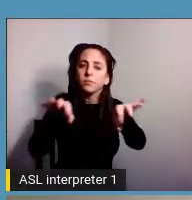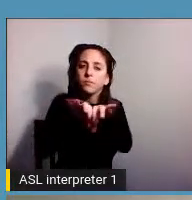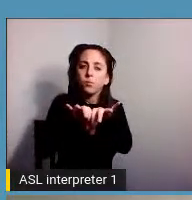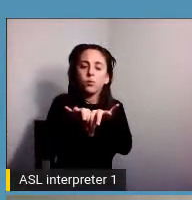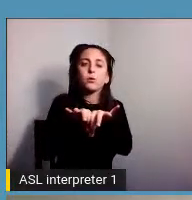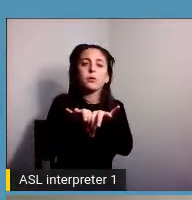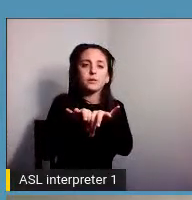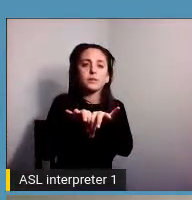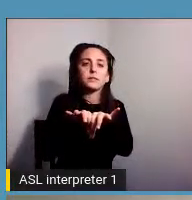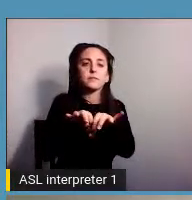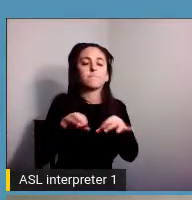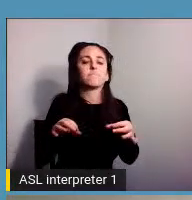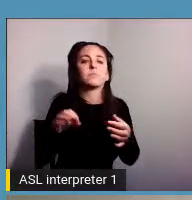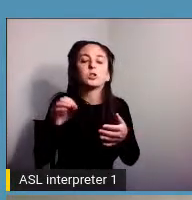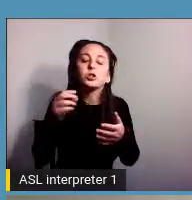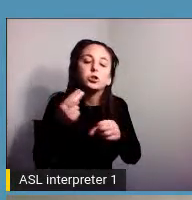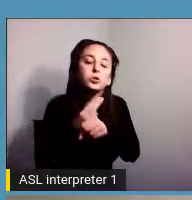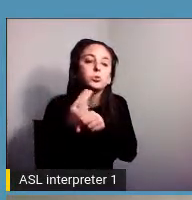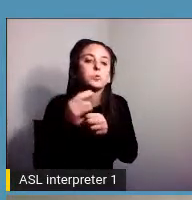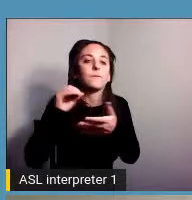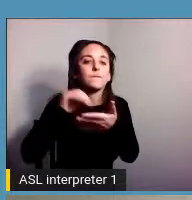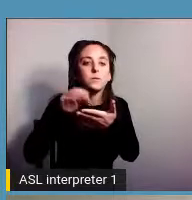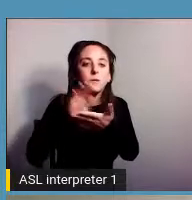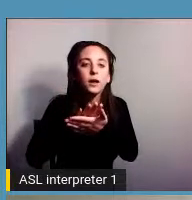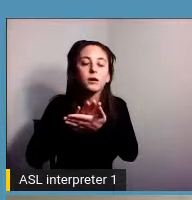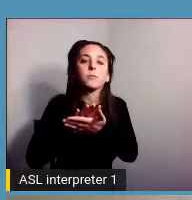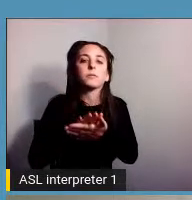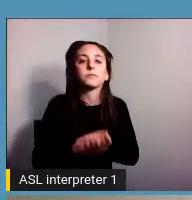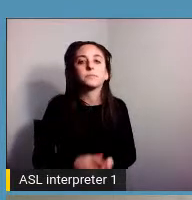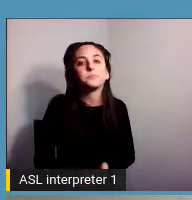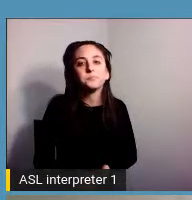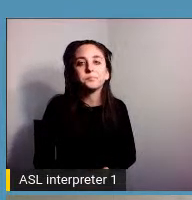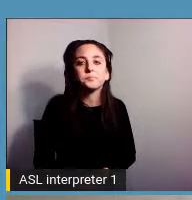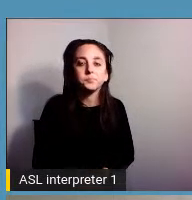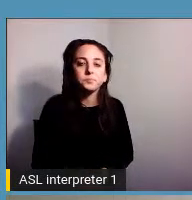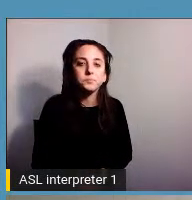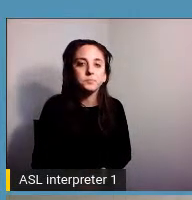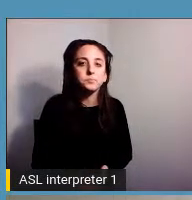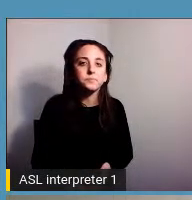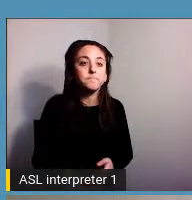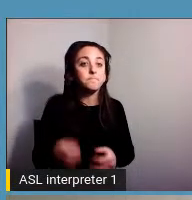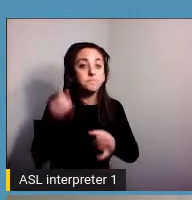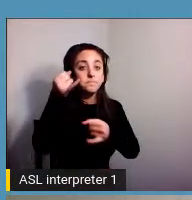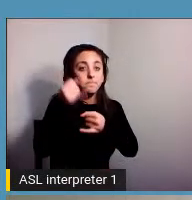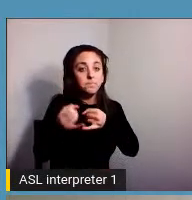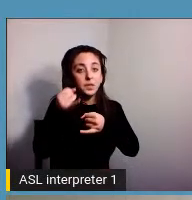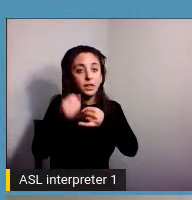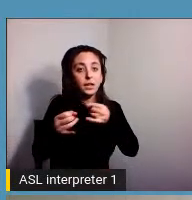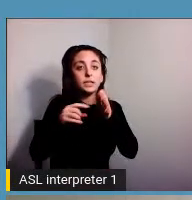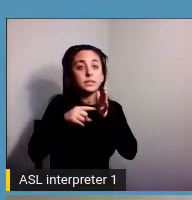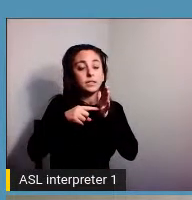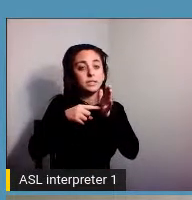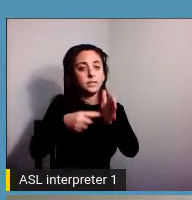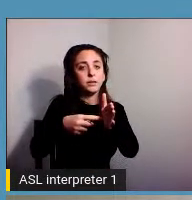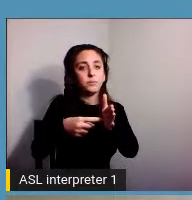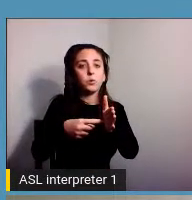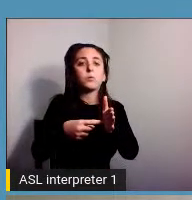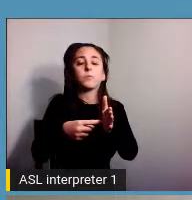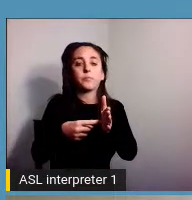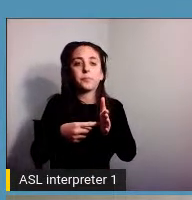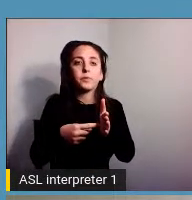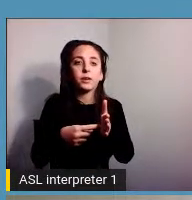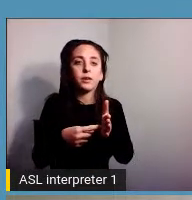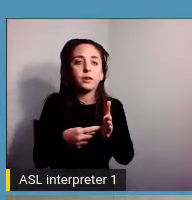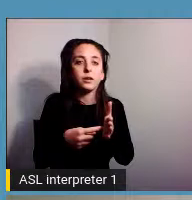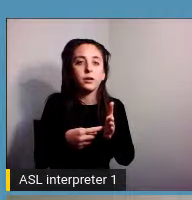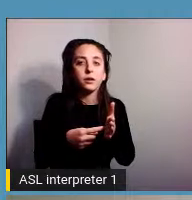you care about longevity, research, and reuse. My last example that I want to close with is